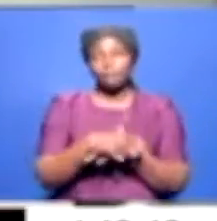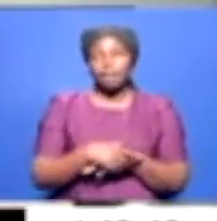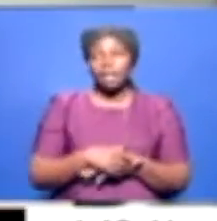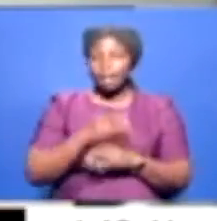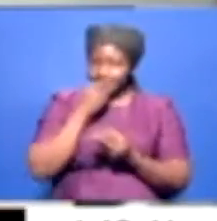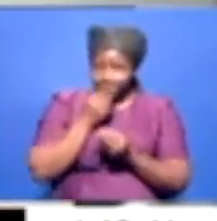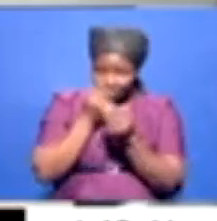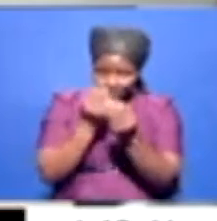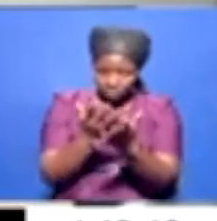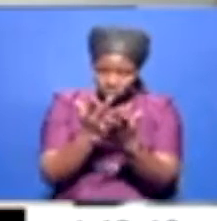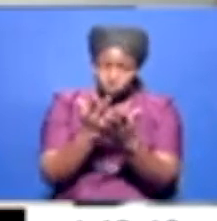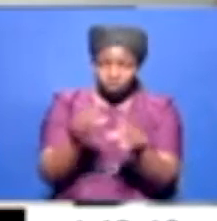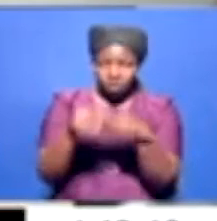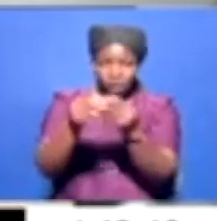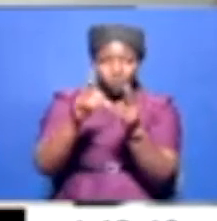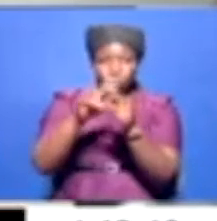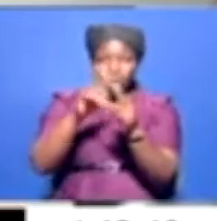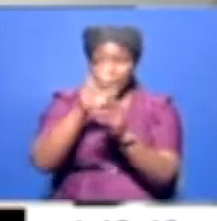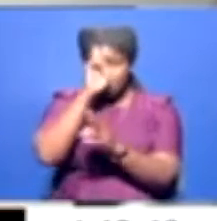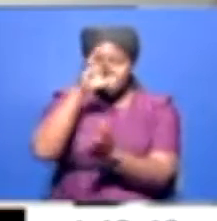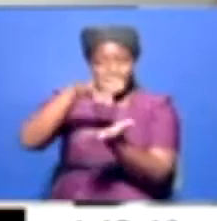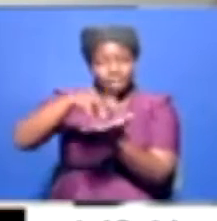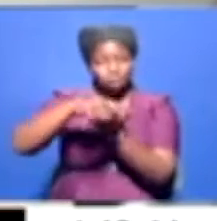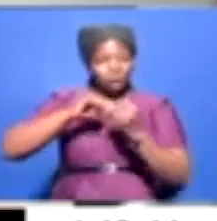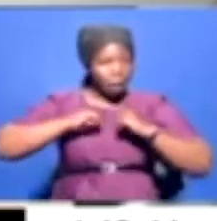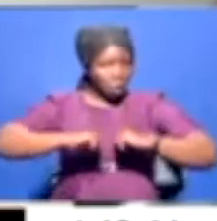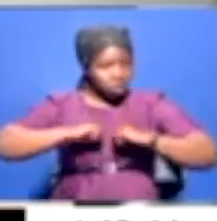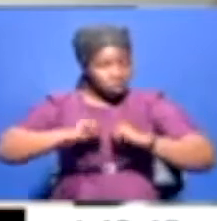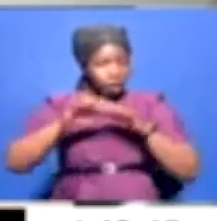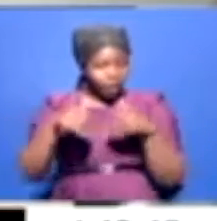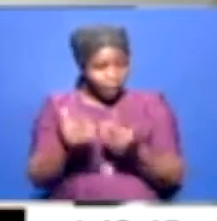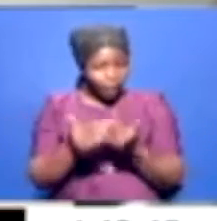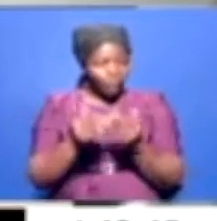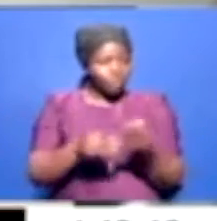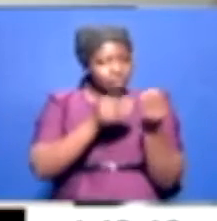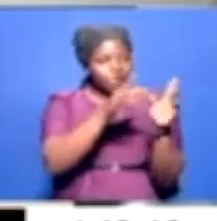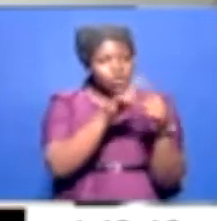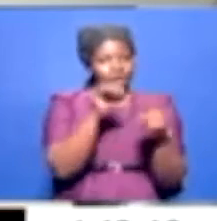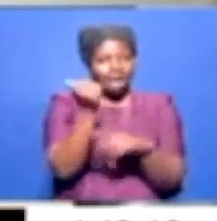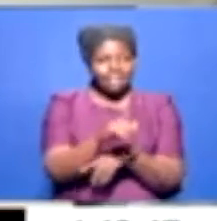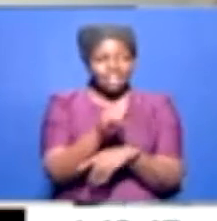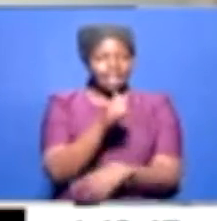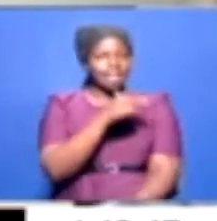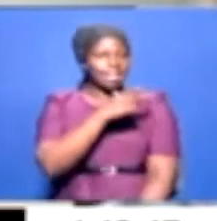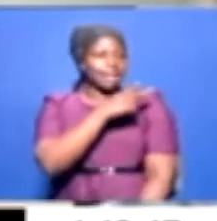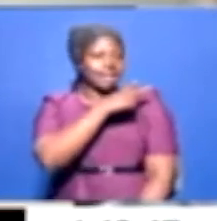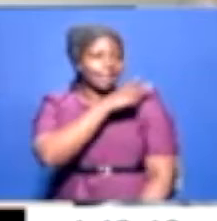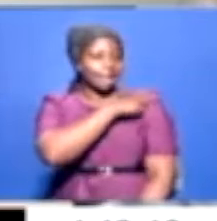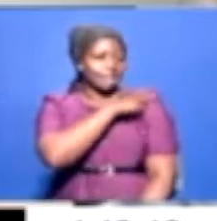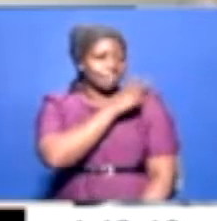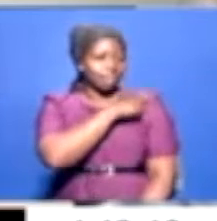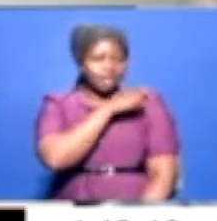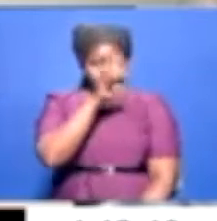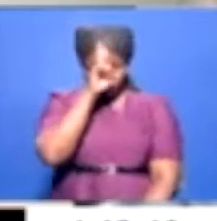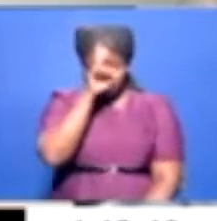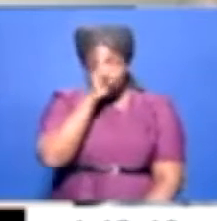kwa station commander ama kwa inspector yoyote ya polisi. Ninakwambia ya